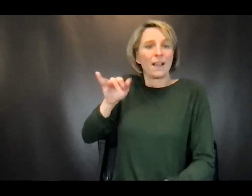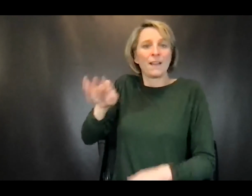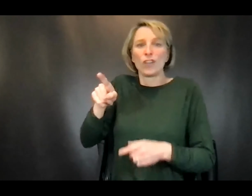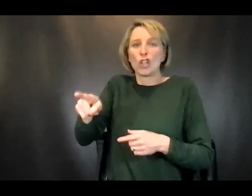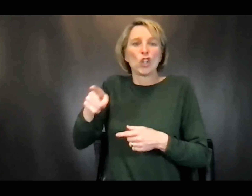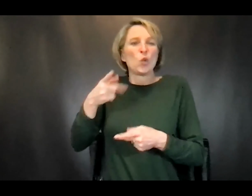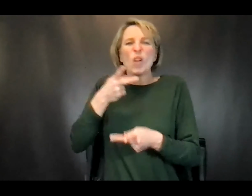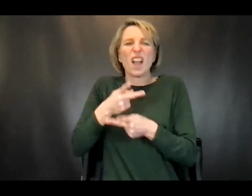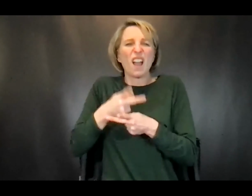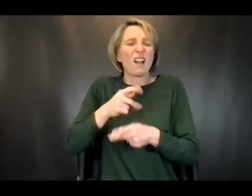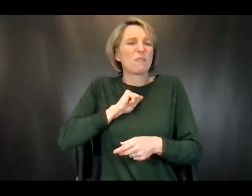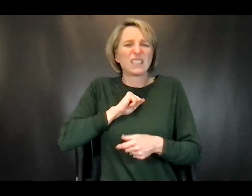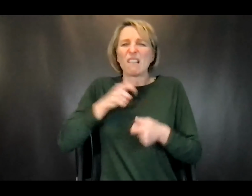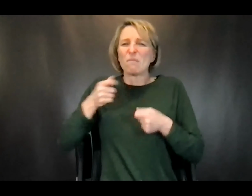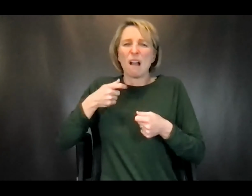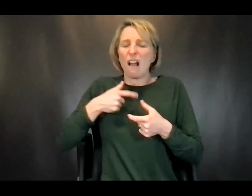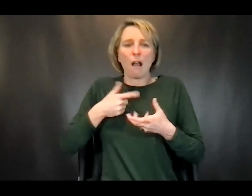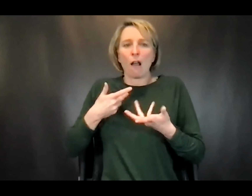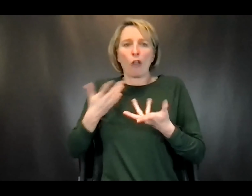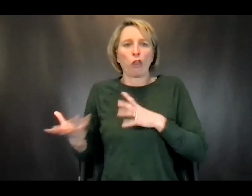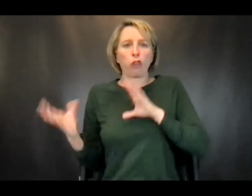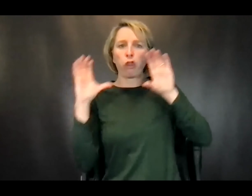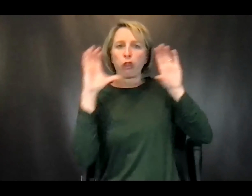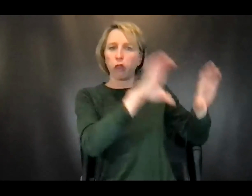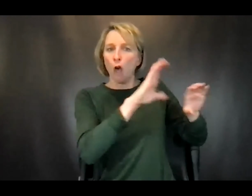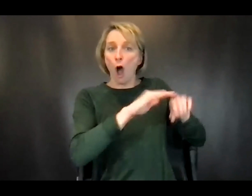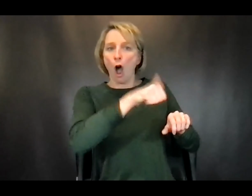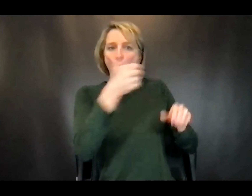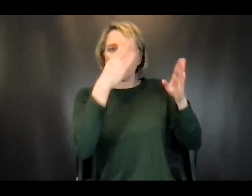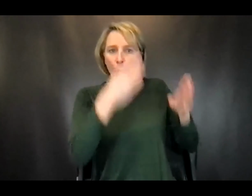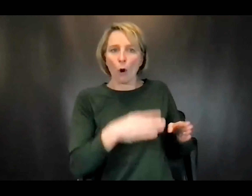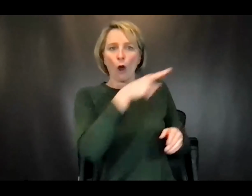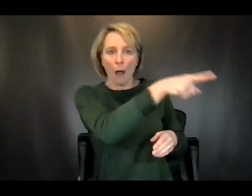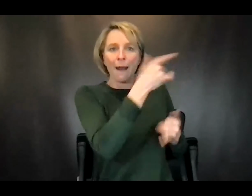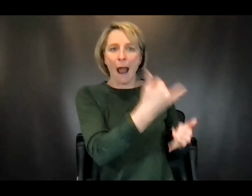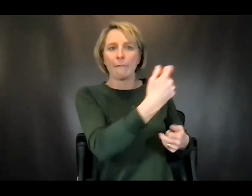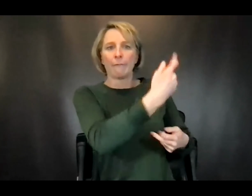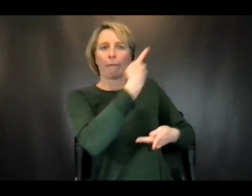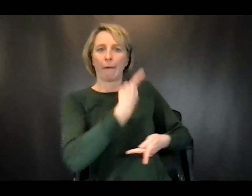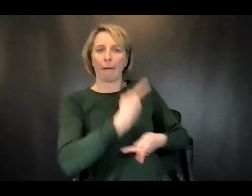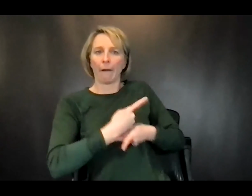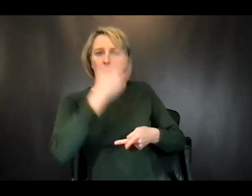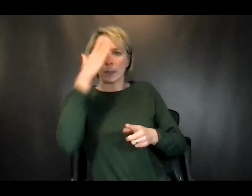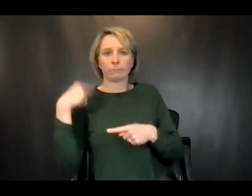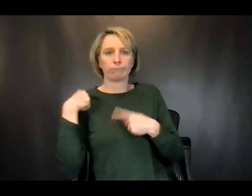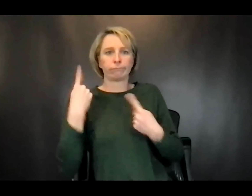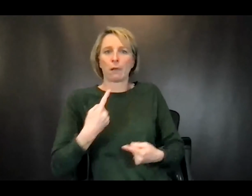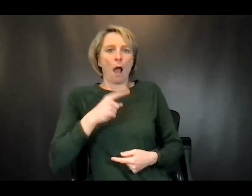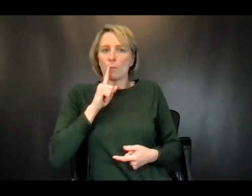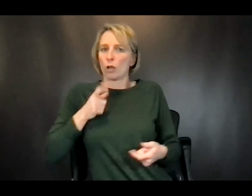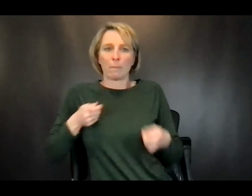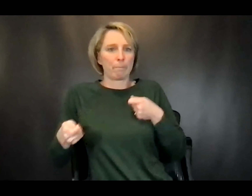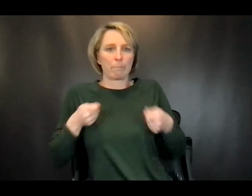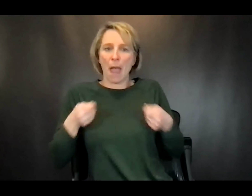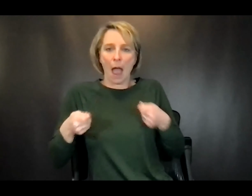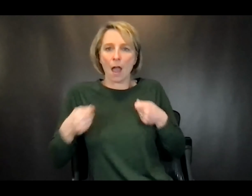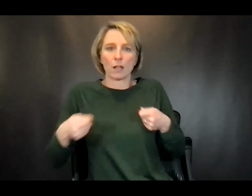been offloaded to somebody else because you didn't manage it. So I'm asking you to turn it